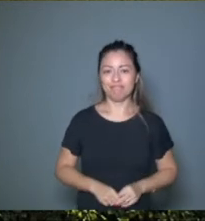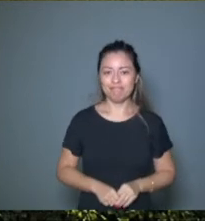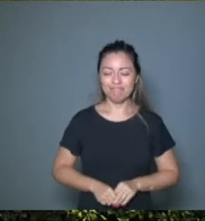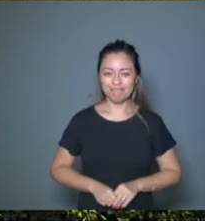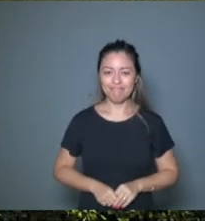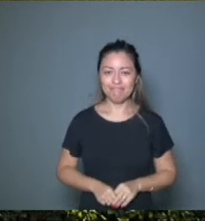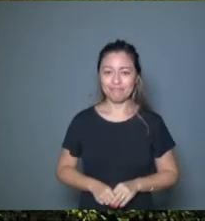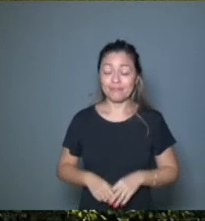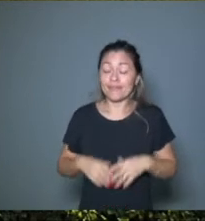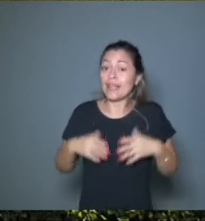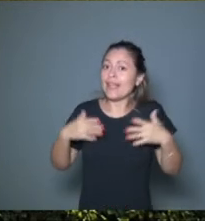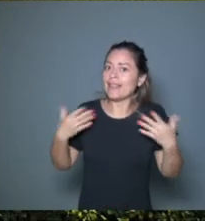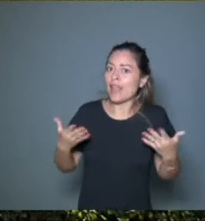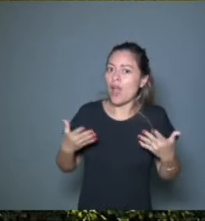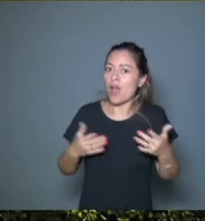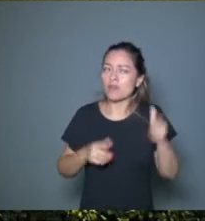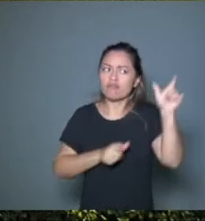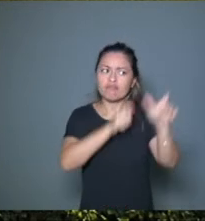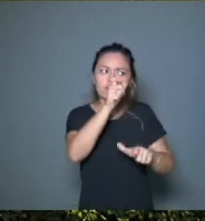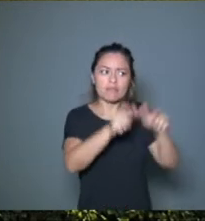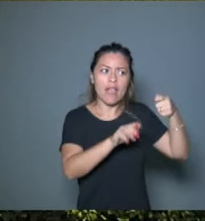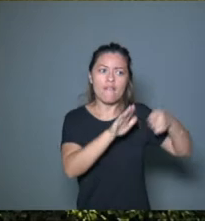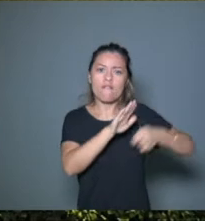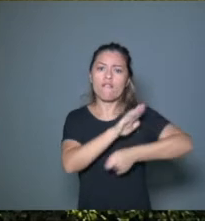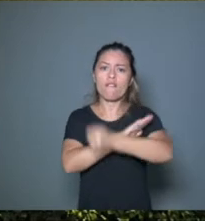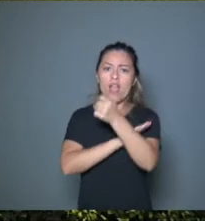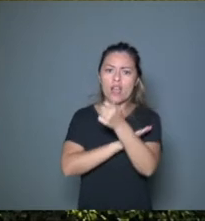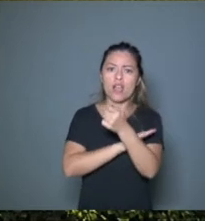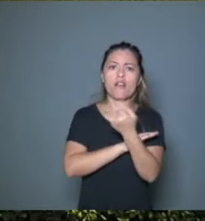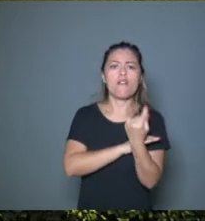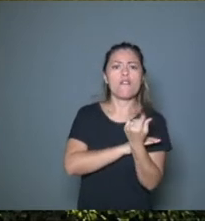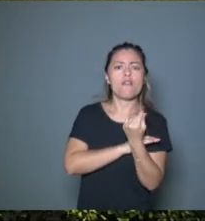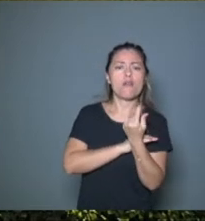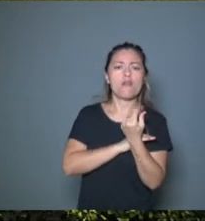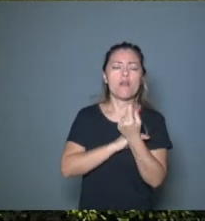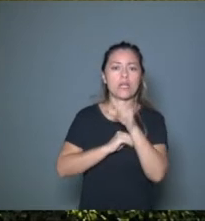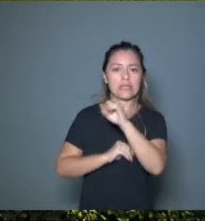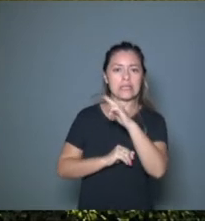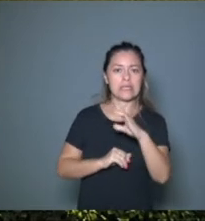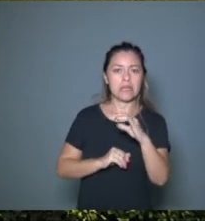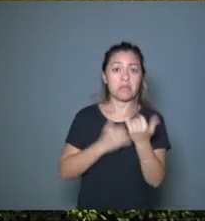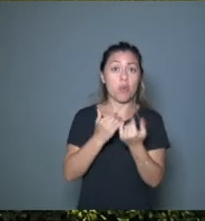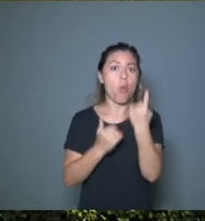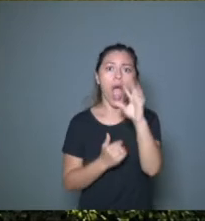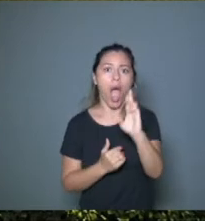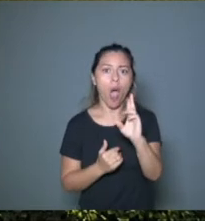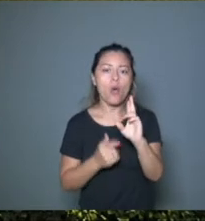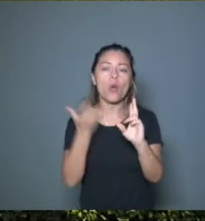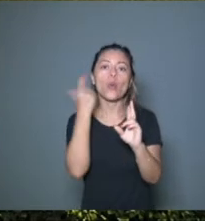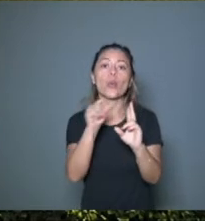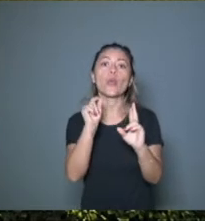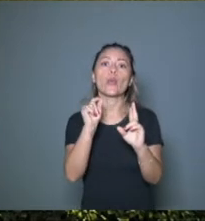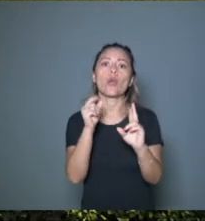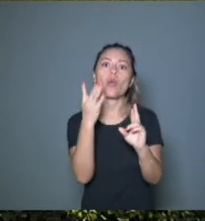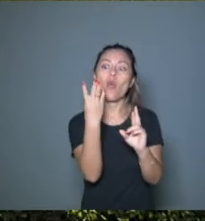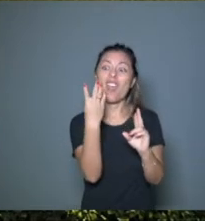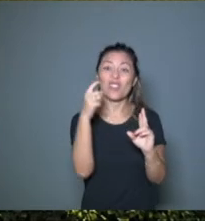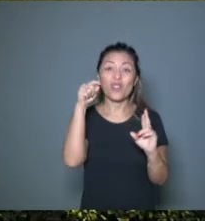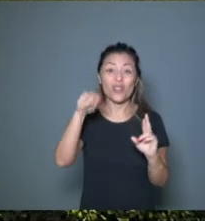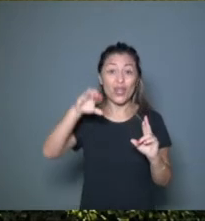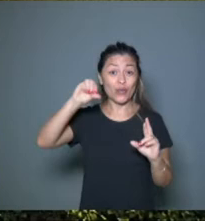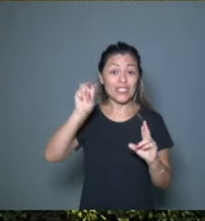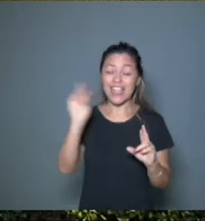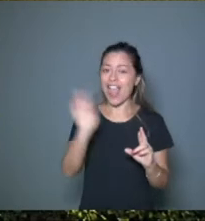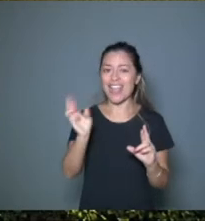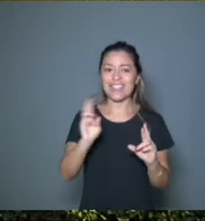Então, assim, um investidor que aplicou na SLC lá na abertura de capital R$1,00, hoje ele tem R$ 4,95.